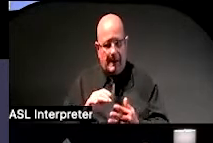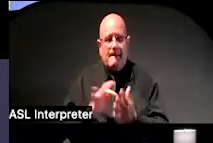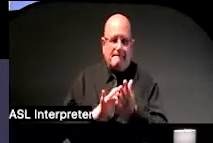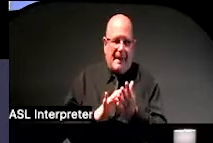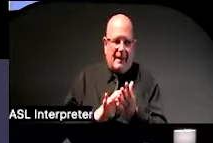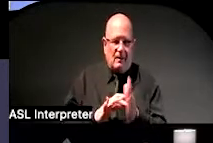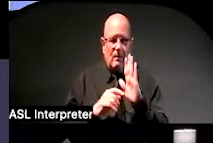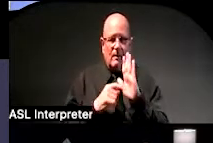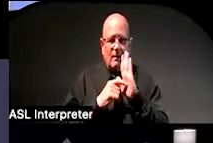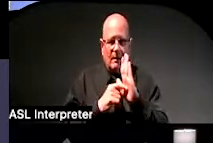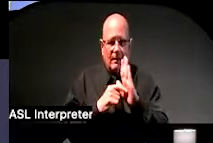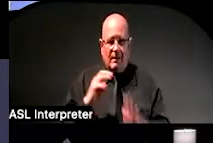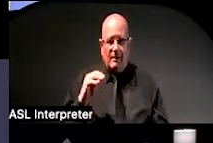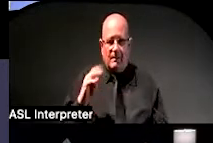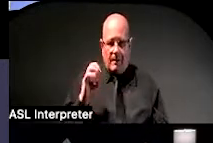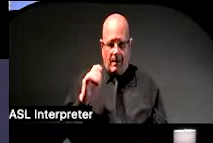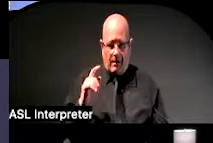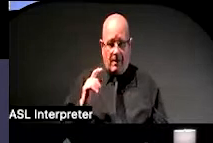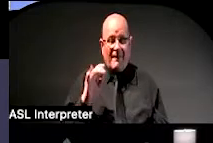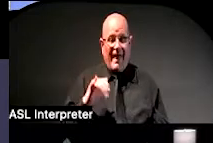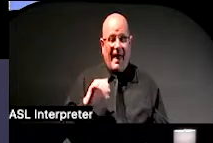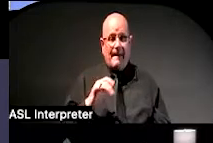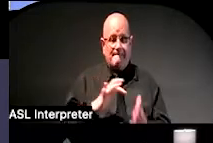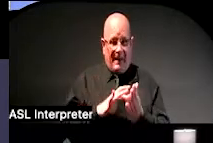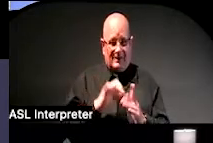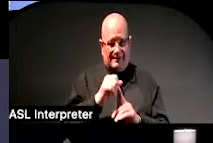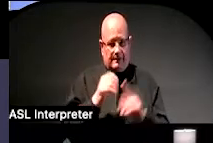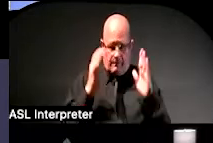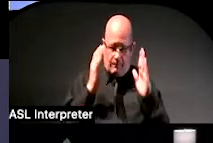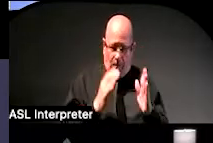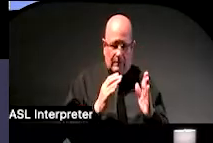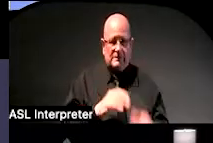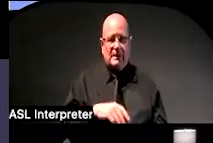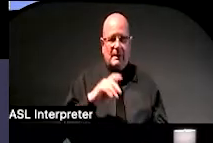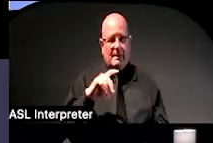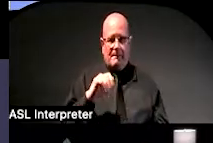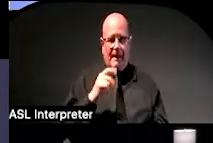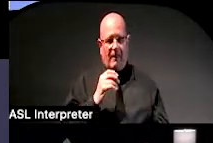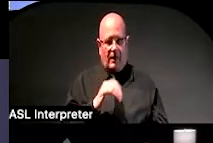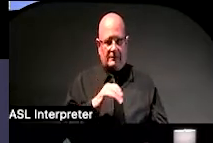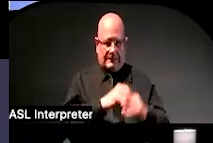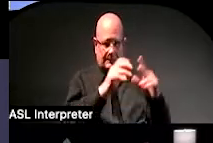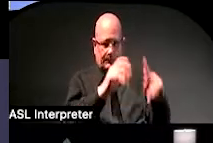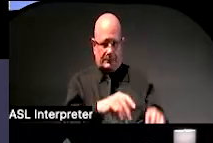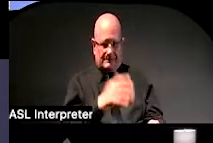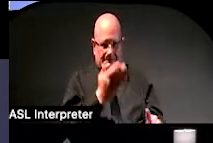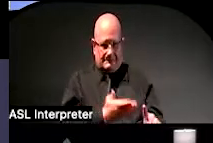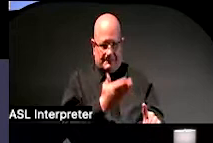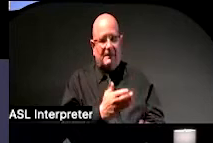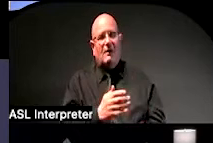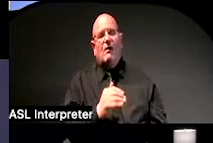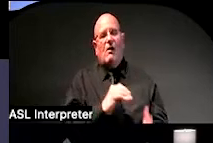model, where that medical condition is the focus. The pathology is within the person. And